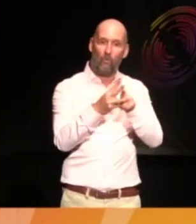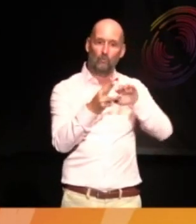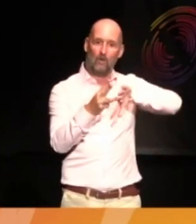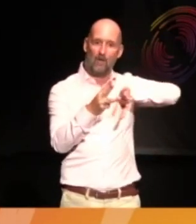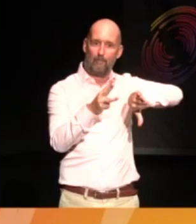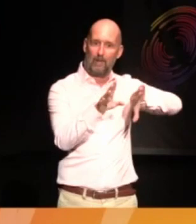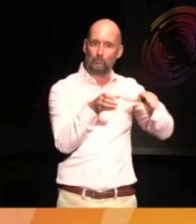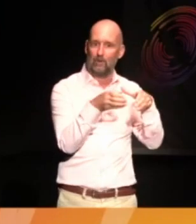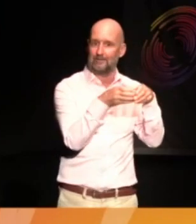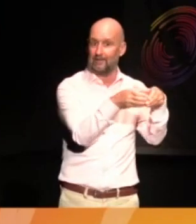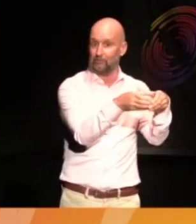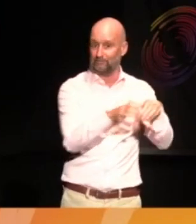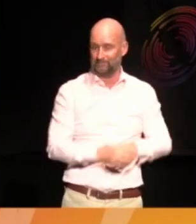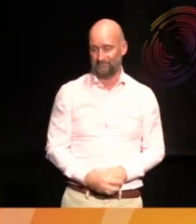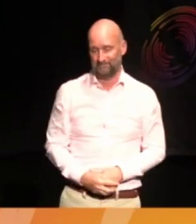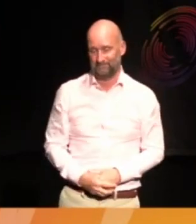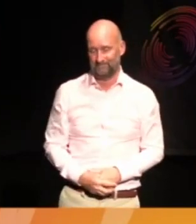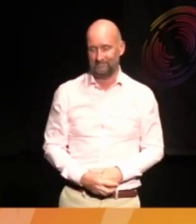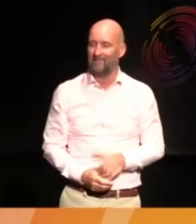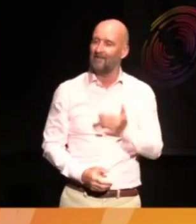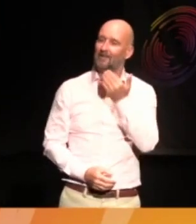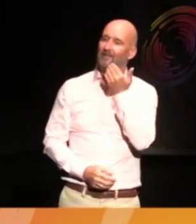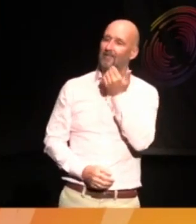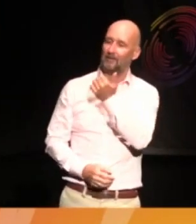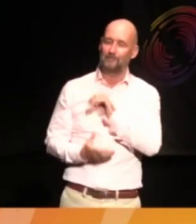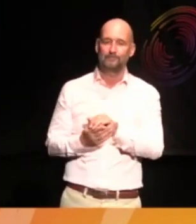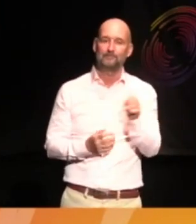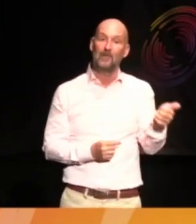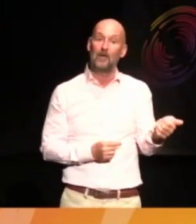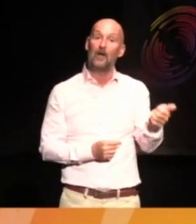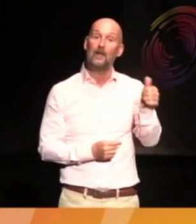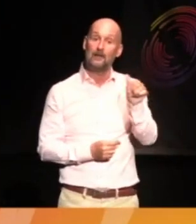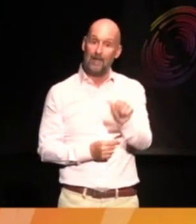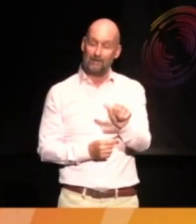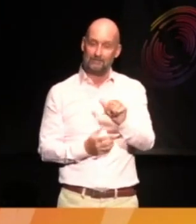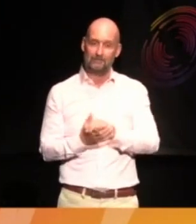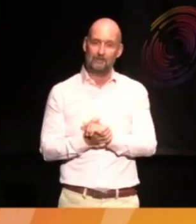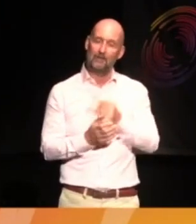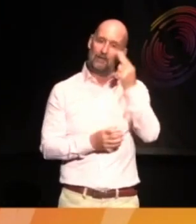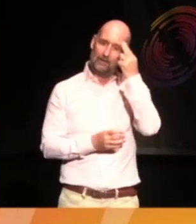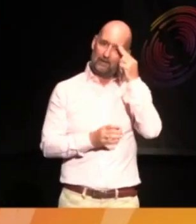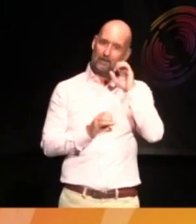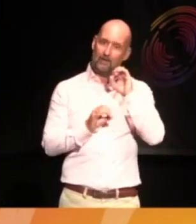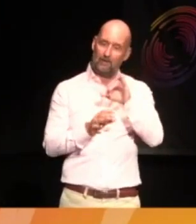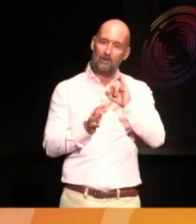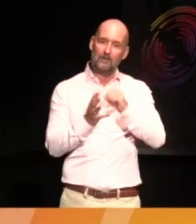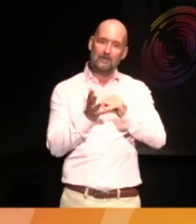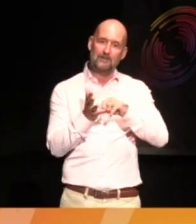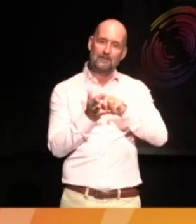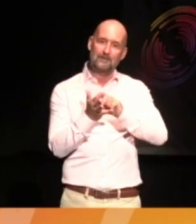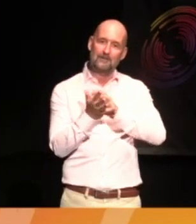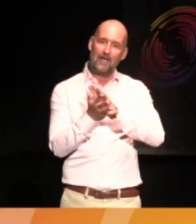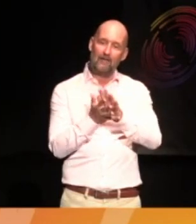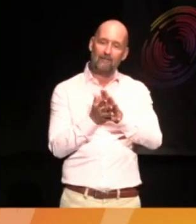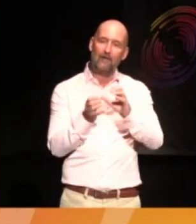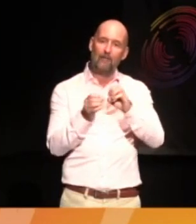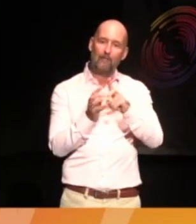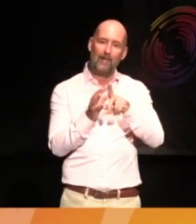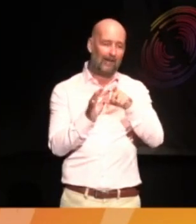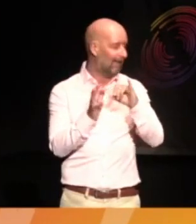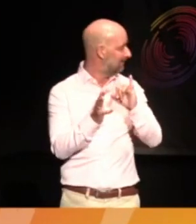marginalisation. Thank you. And next, I'd like to introduce you to Stef Benstead.